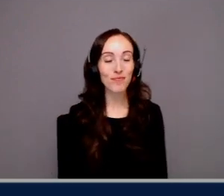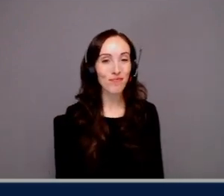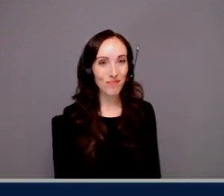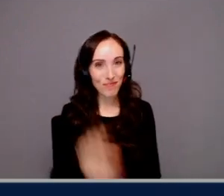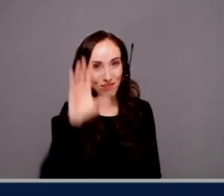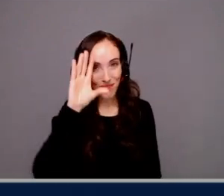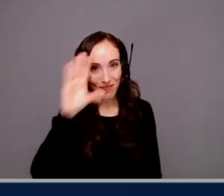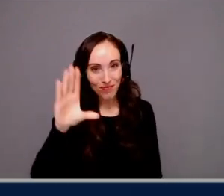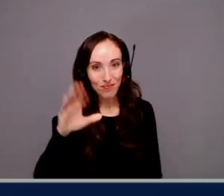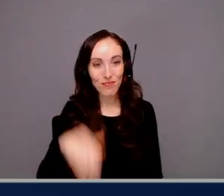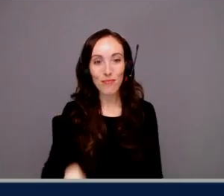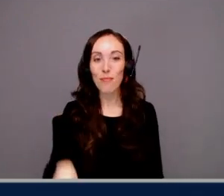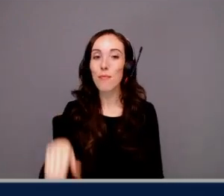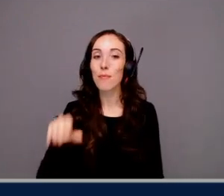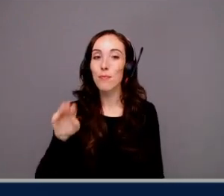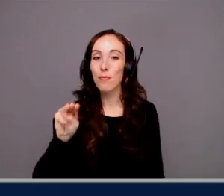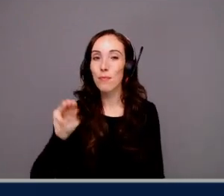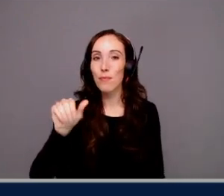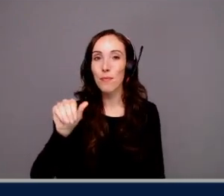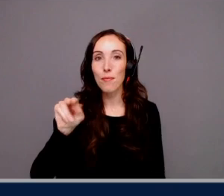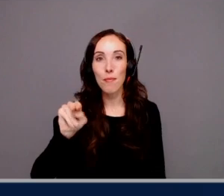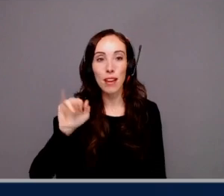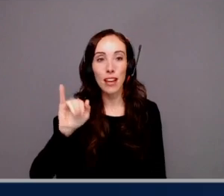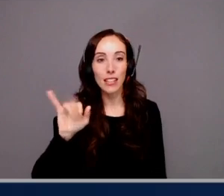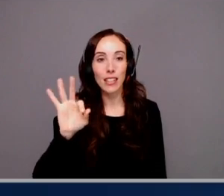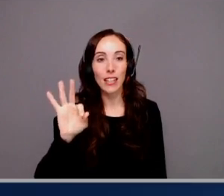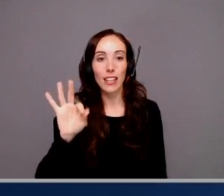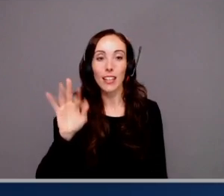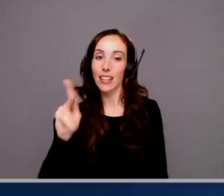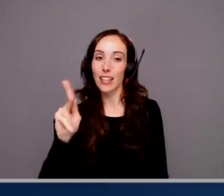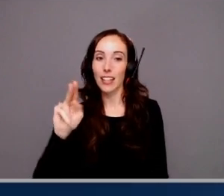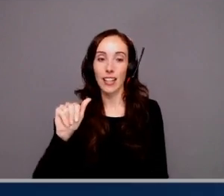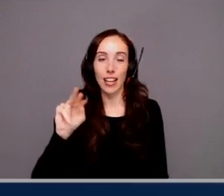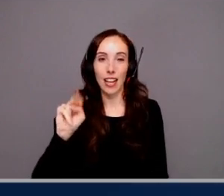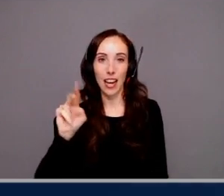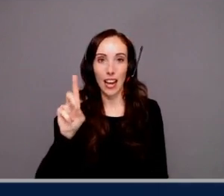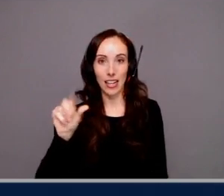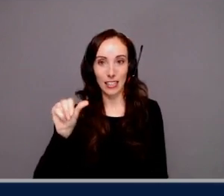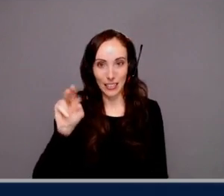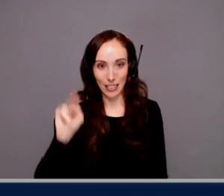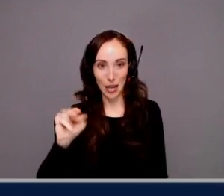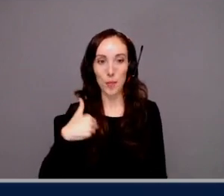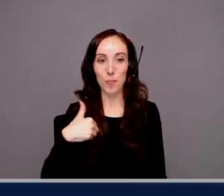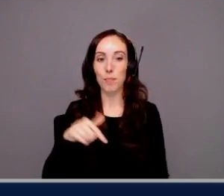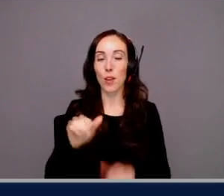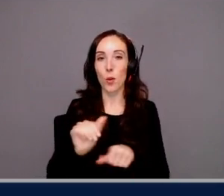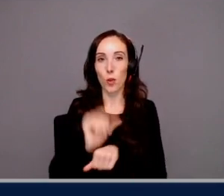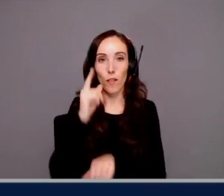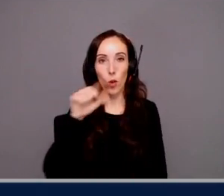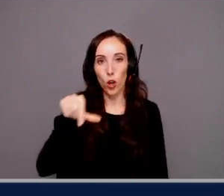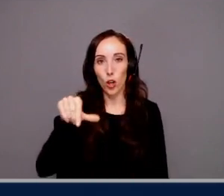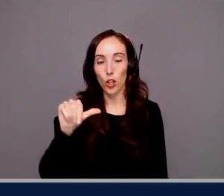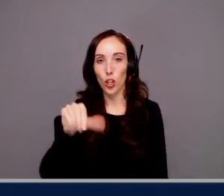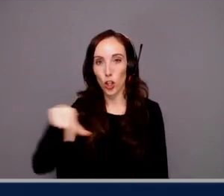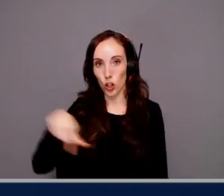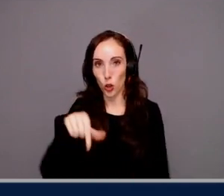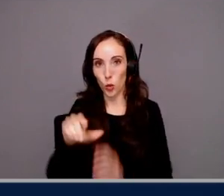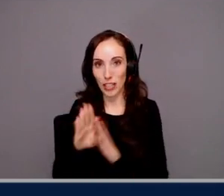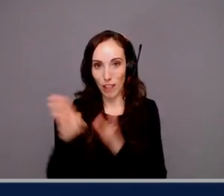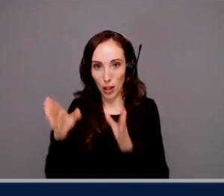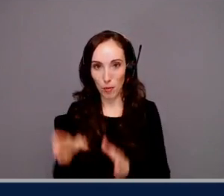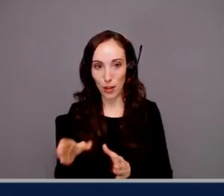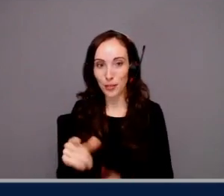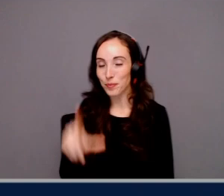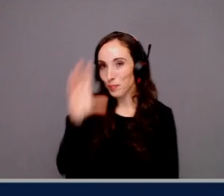My name is Manish Srinivasan. I work as a product management lead for Amazon Q Developer. Hi, everybody. I'm Ranjit Ramakrishnan. I'm a product